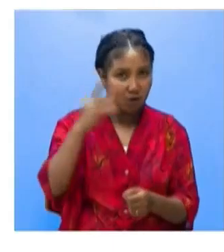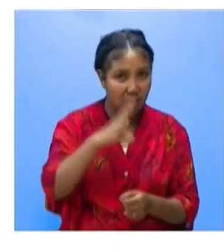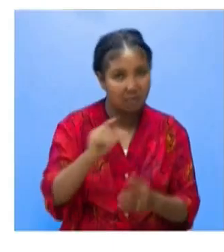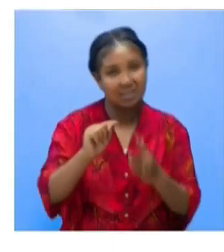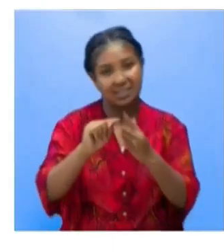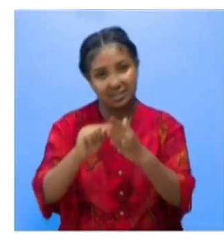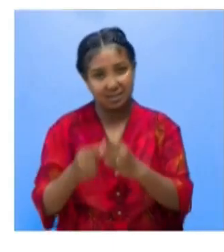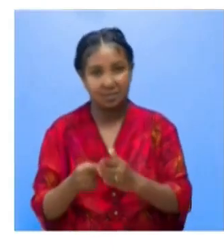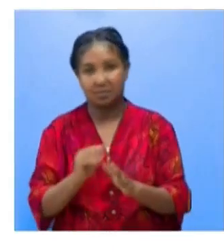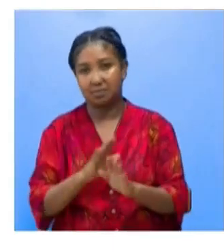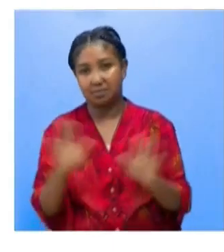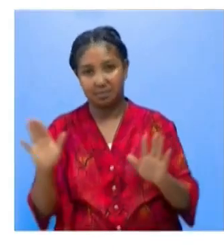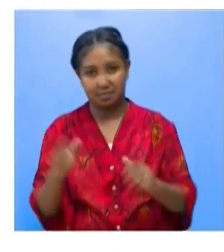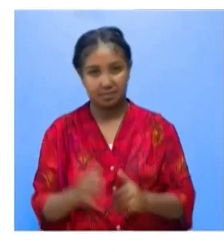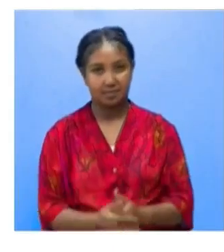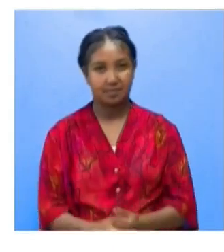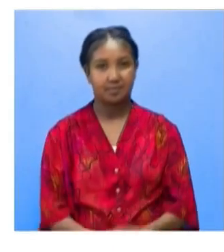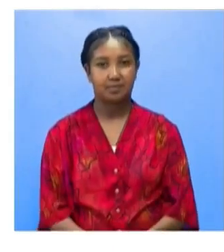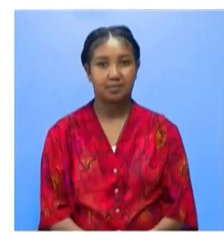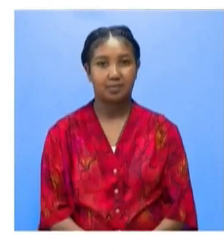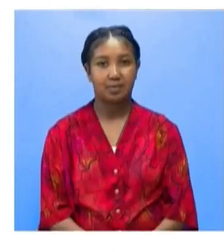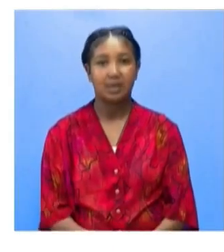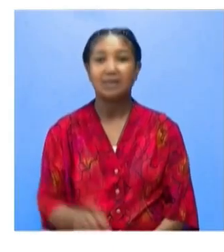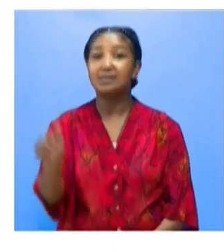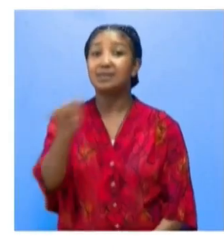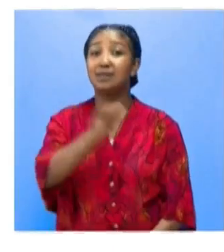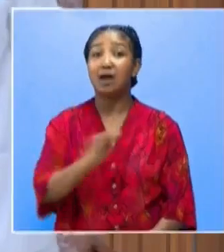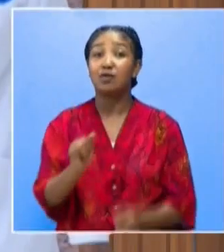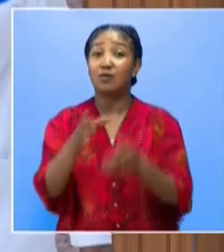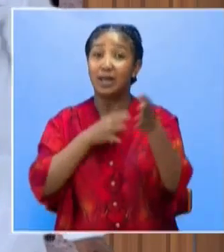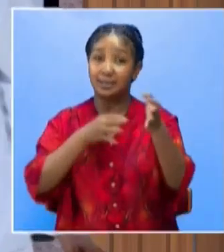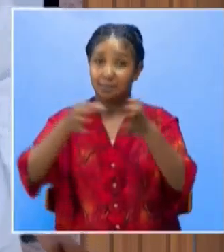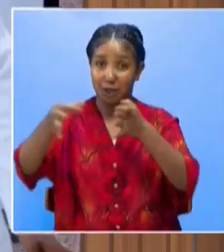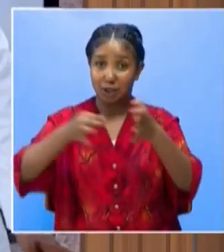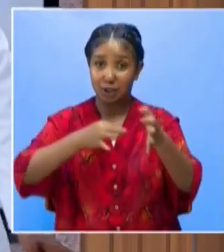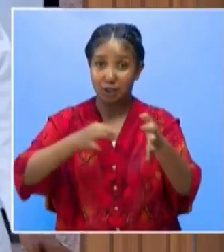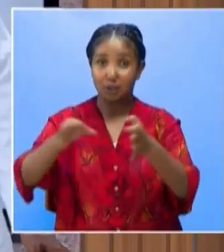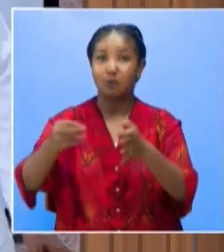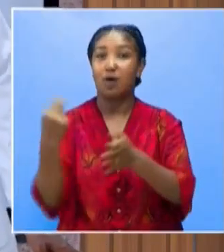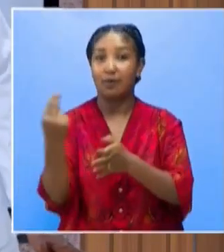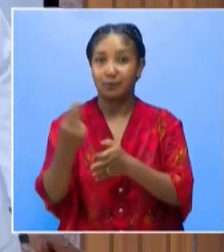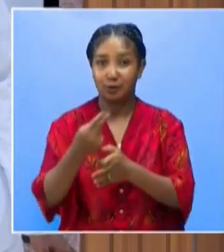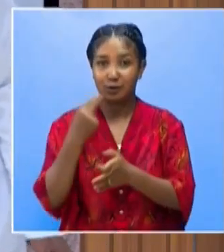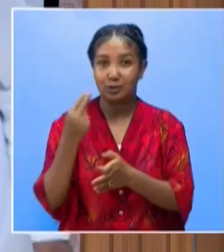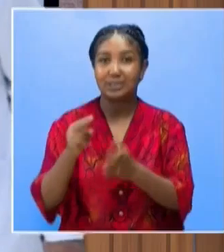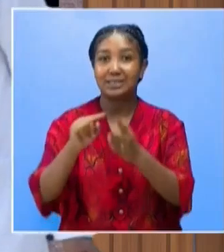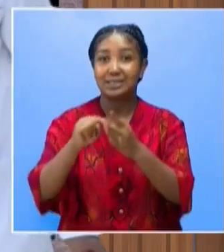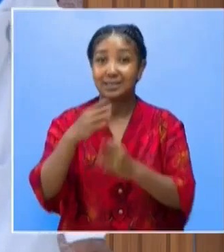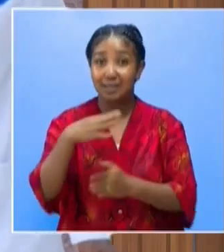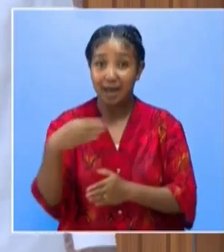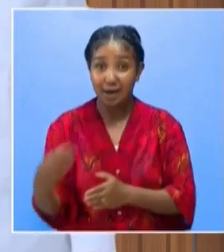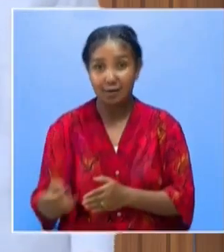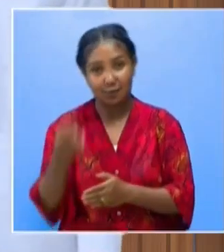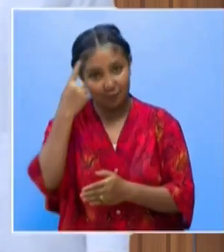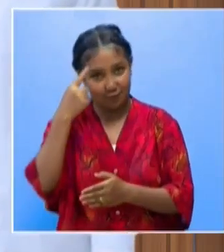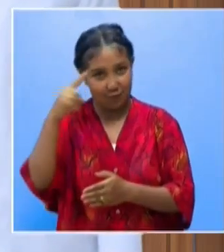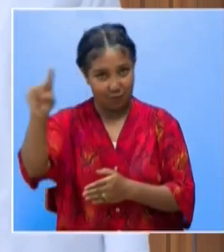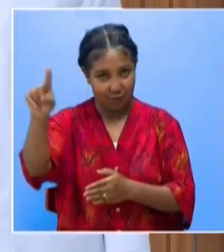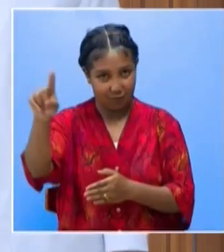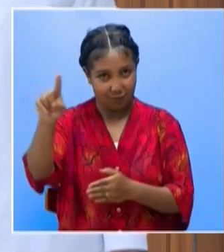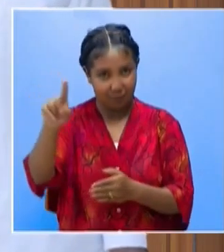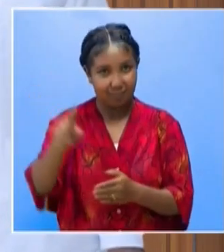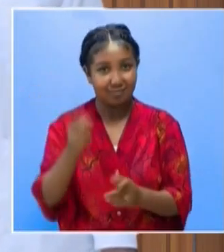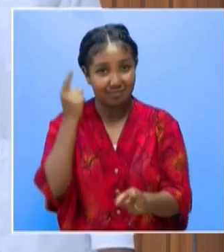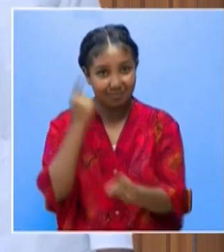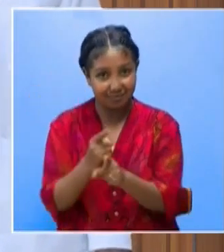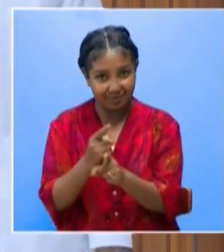and since. For such kinds of expression, we have to use since and for. Am